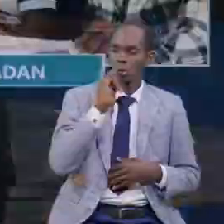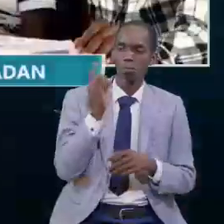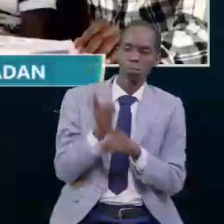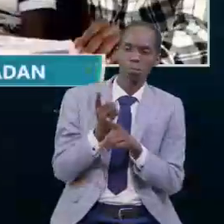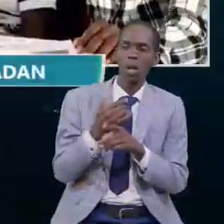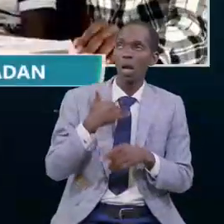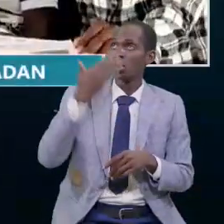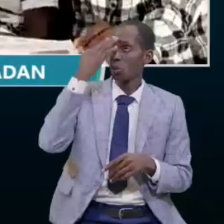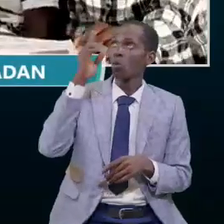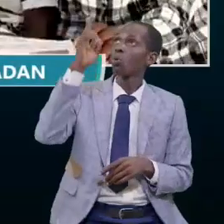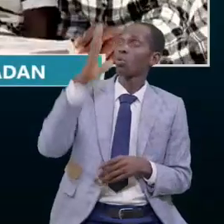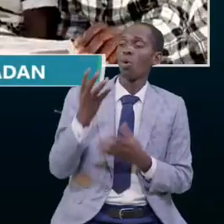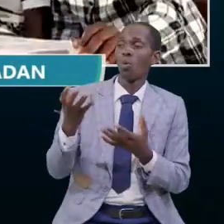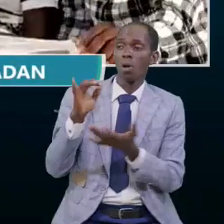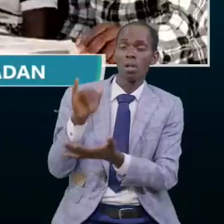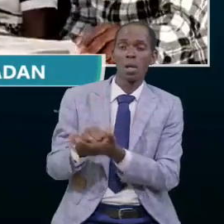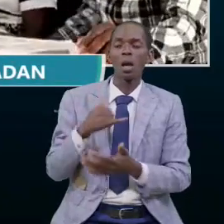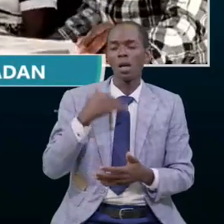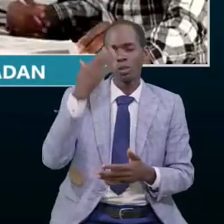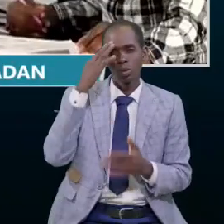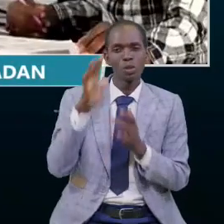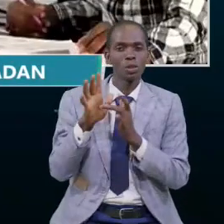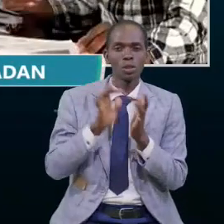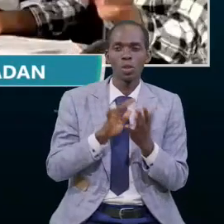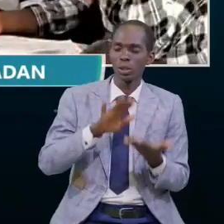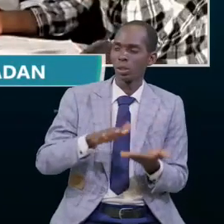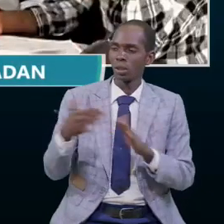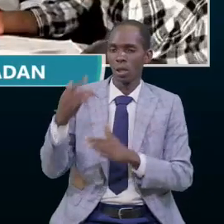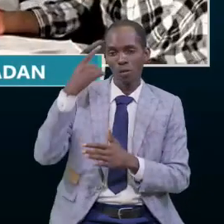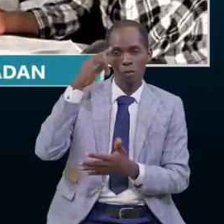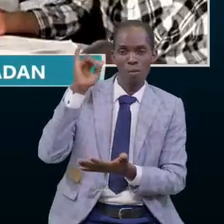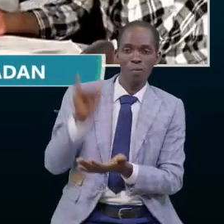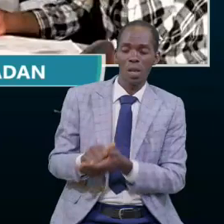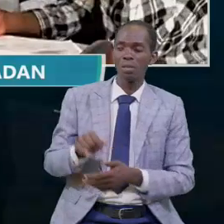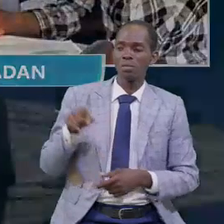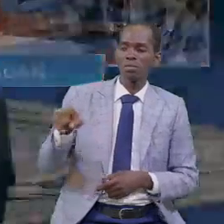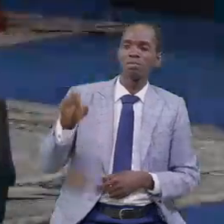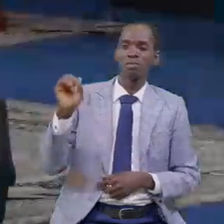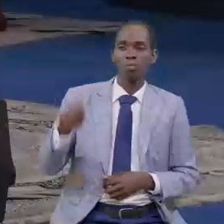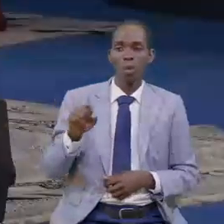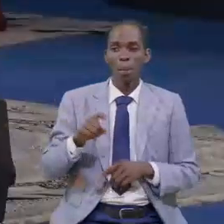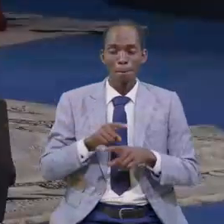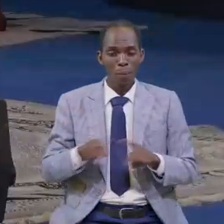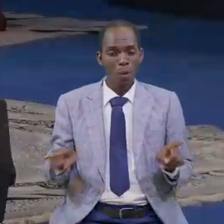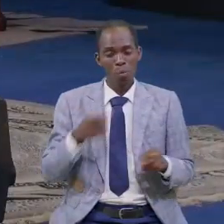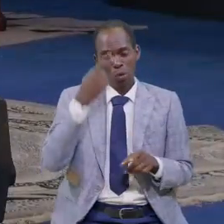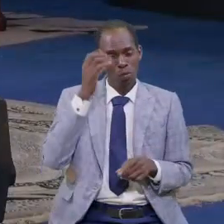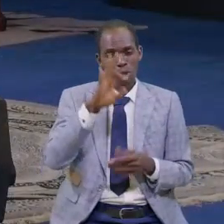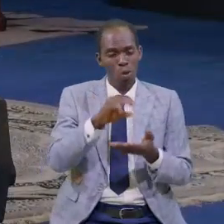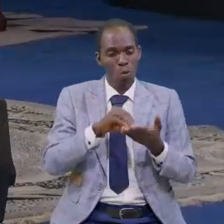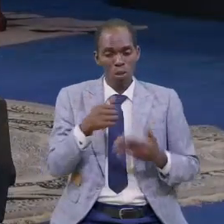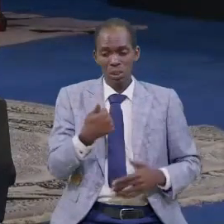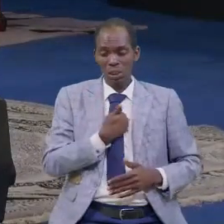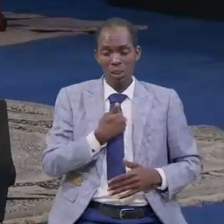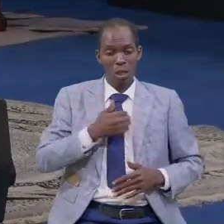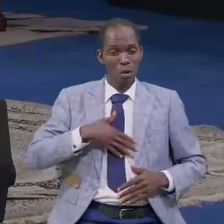know Jesus died for that. But by their set will, the sin by their